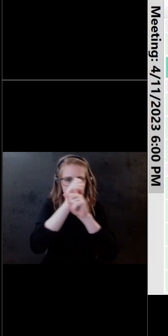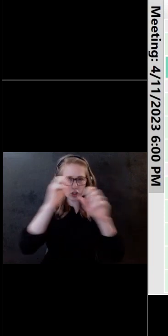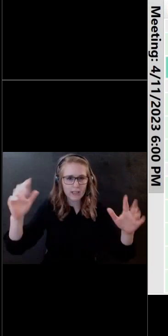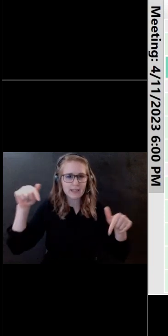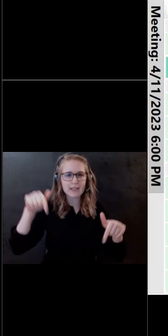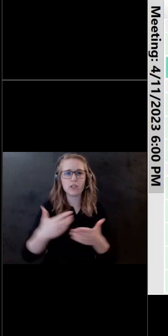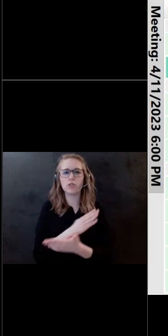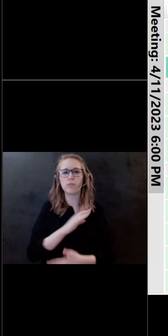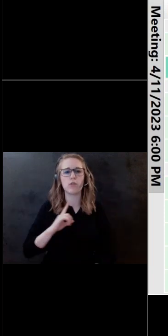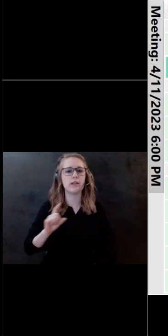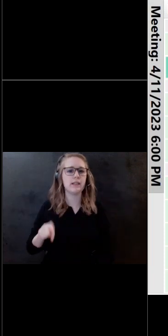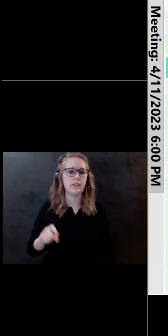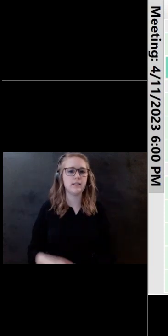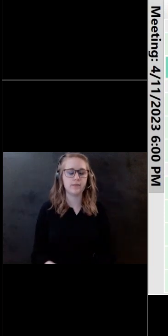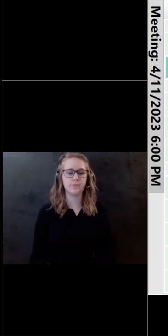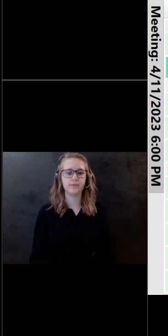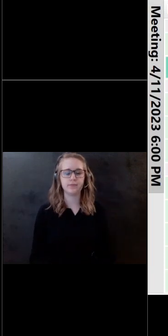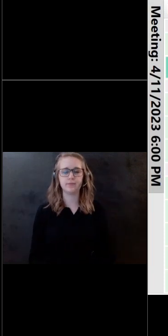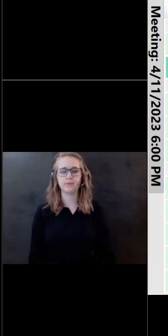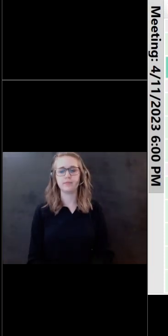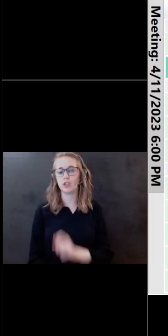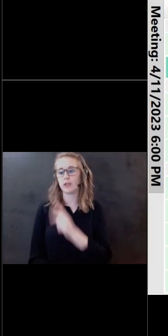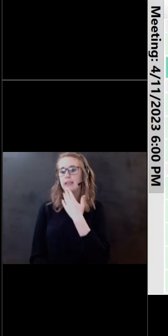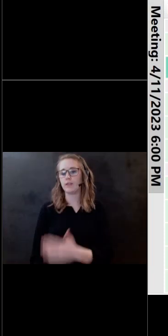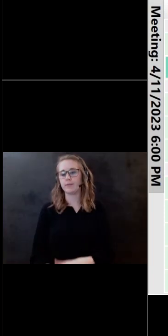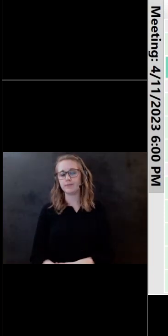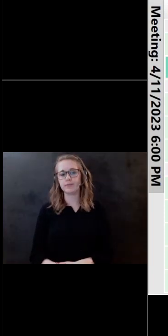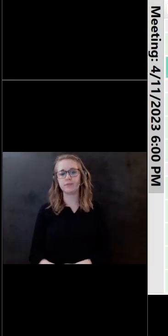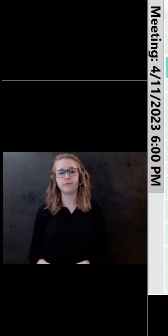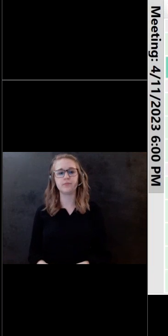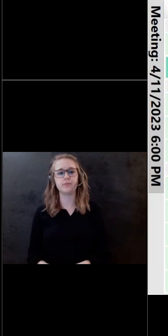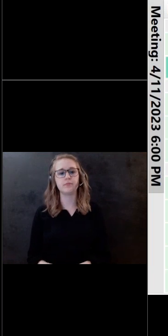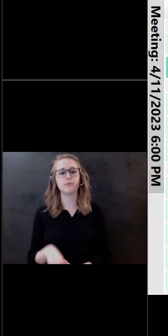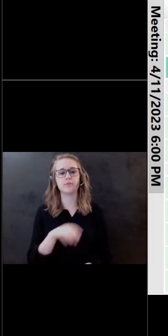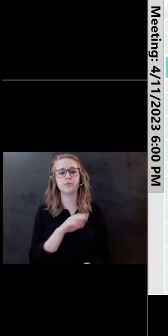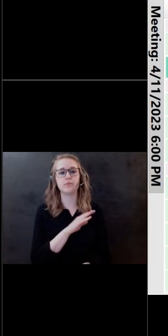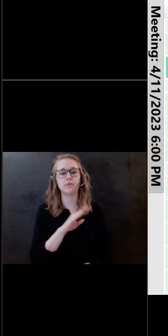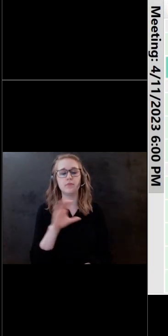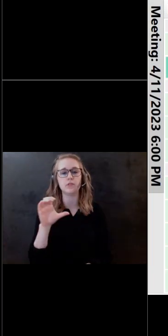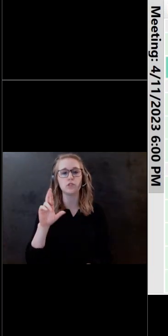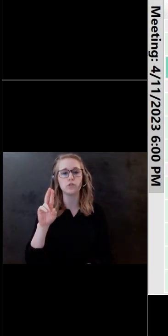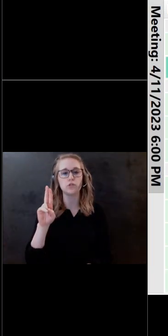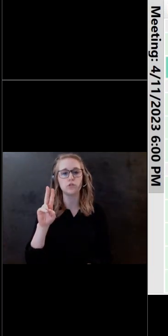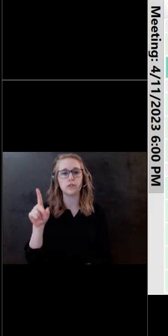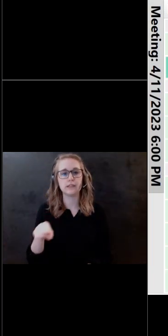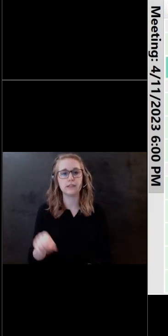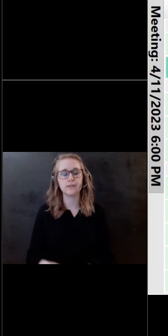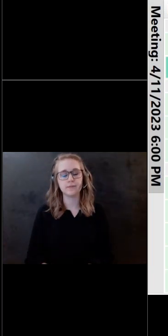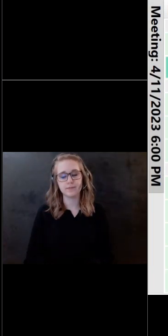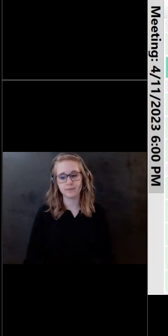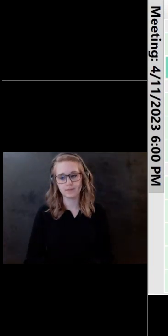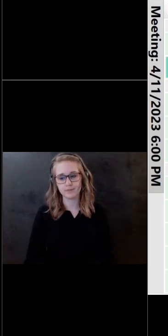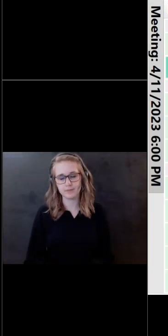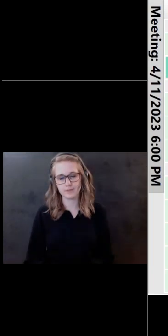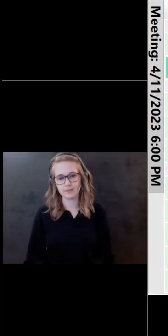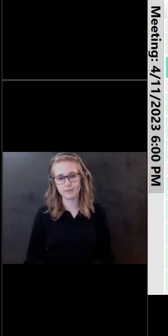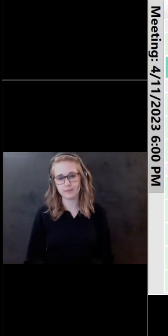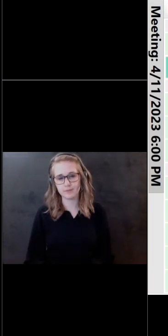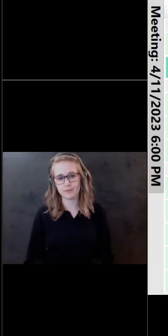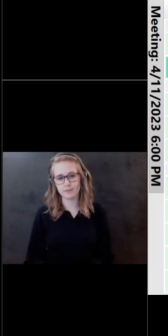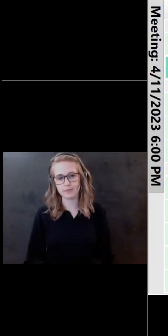needs. Thank you, Vice Chair. Board Member Cruz. Yeah, I think we should